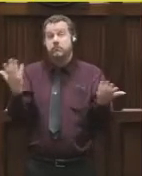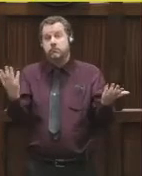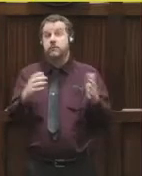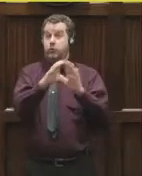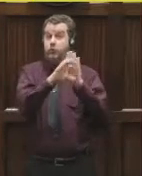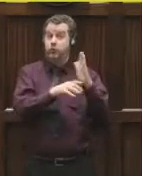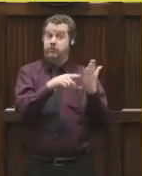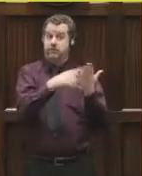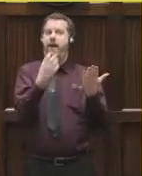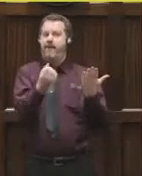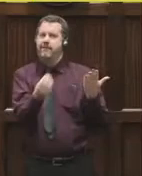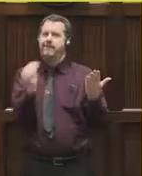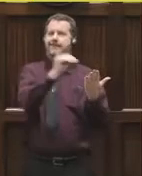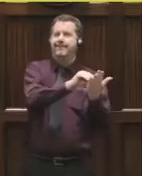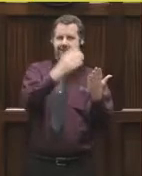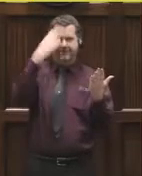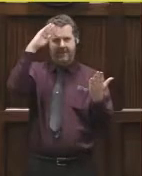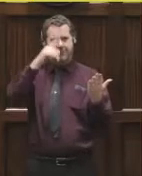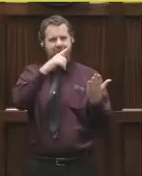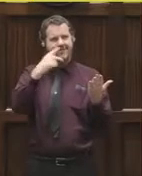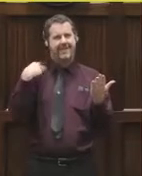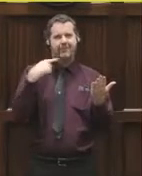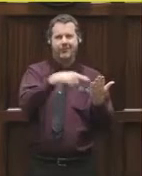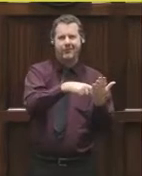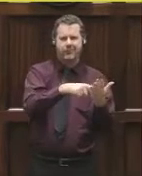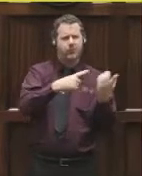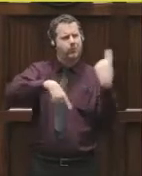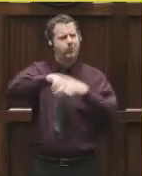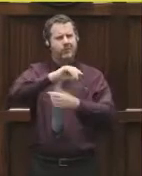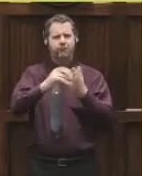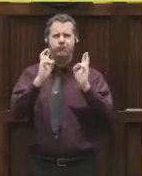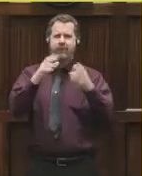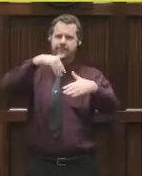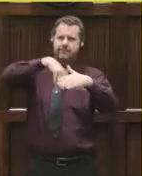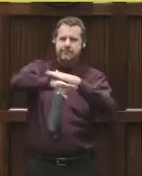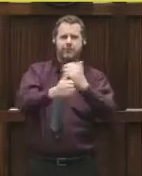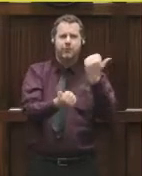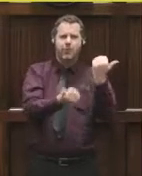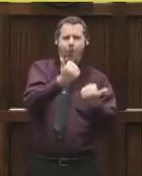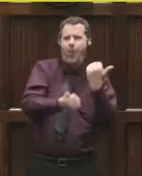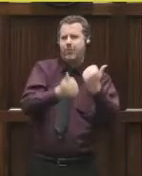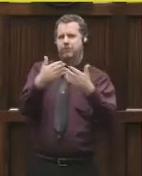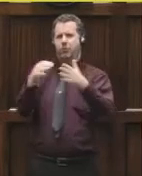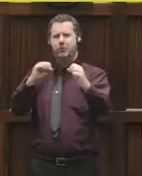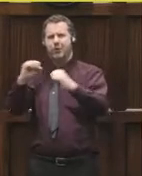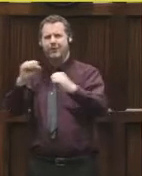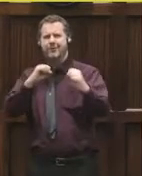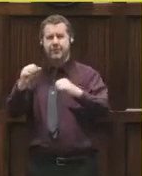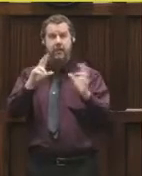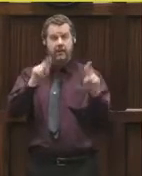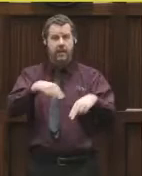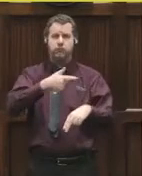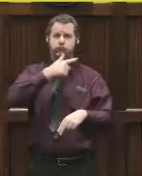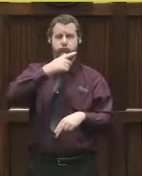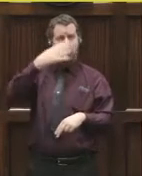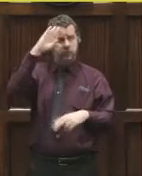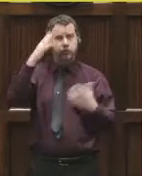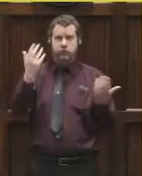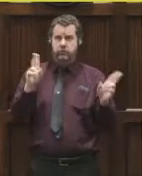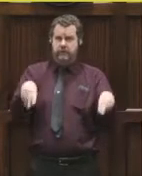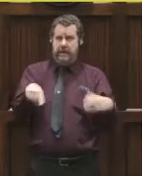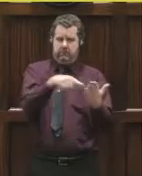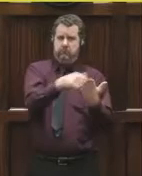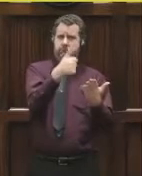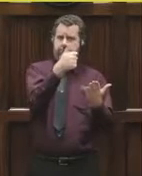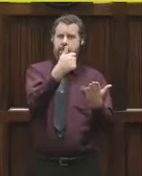have the right to use it in our courts and to engage with public services in my native language. Now, the manner in which that